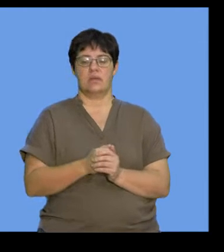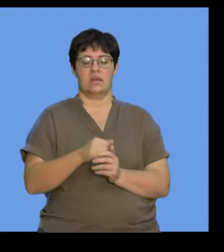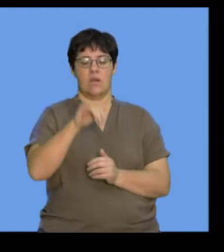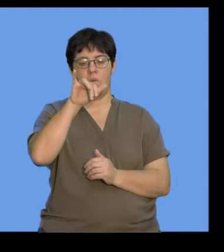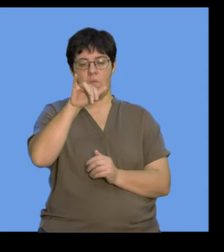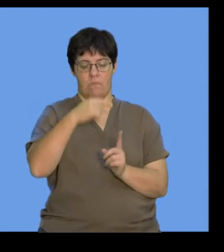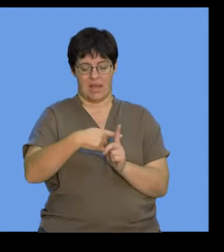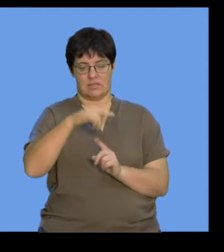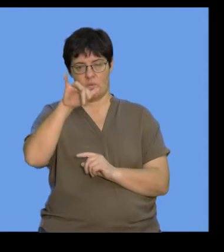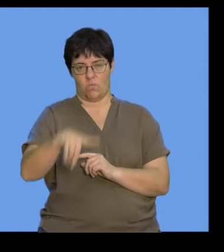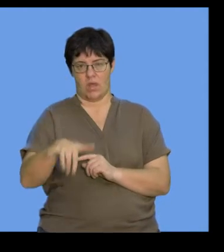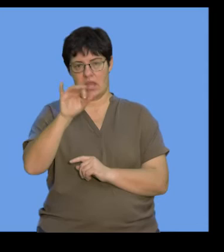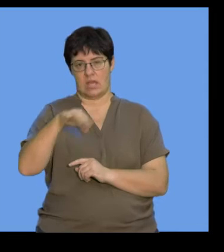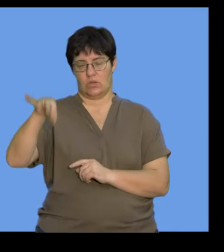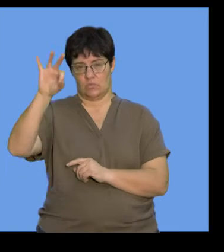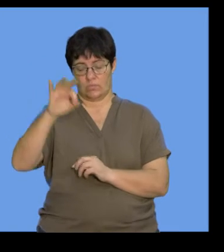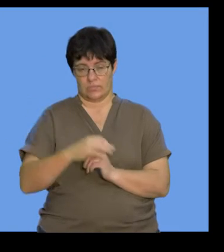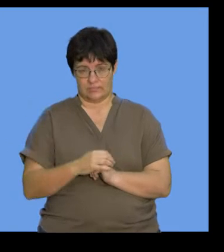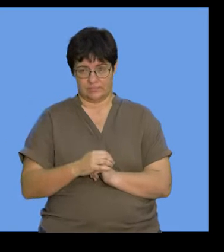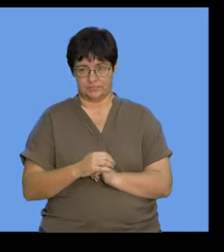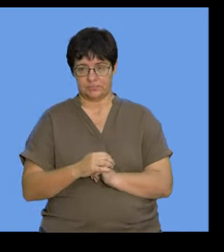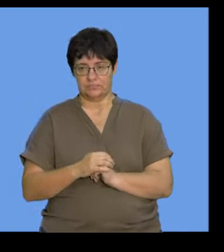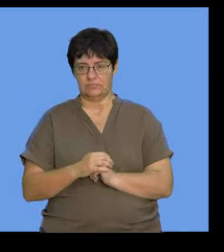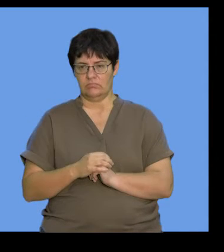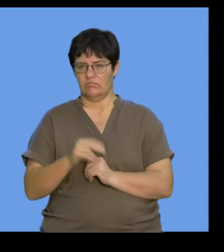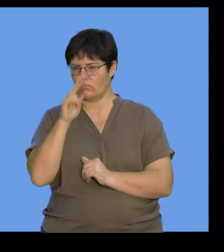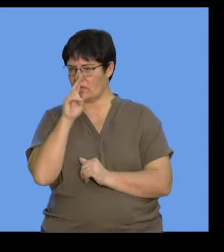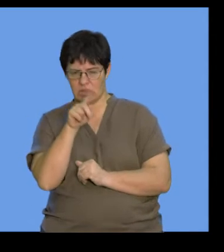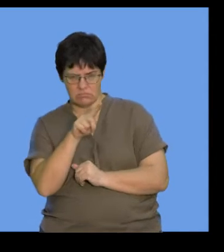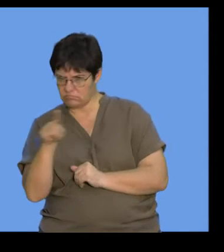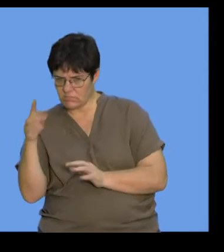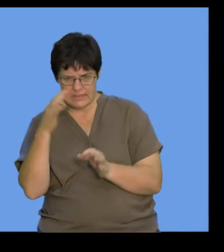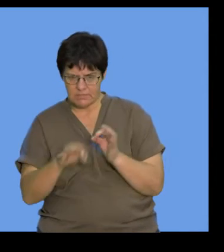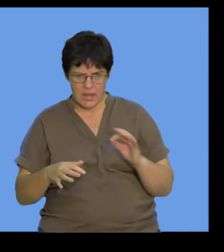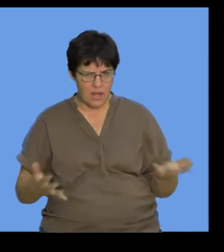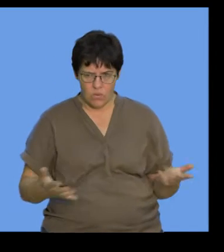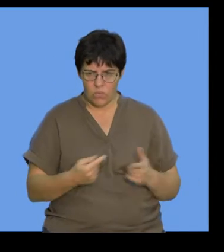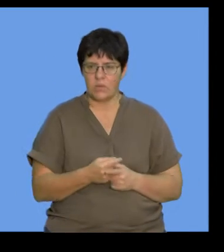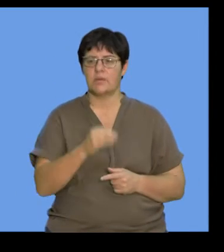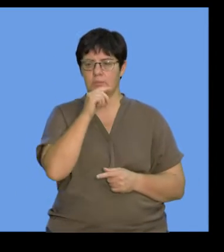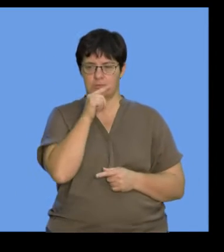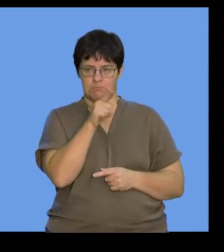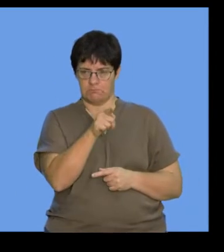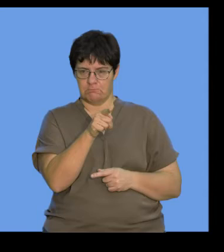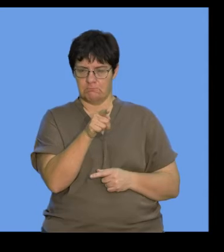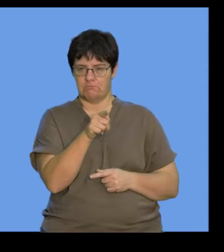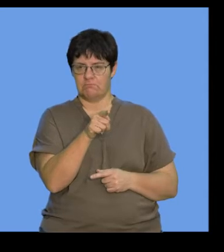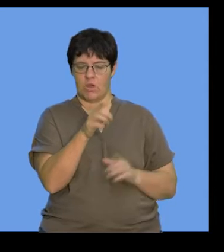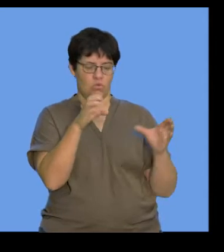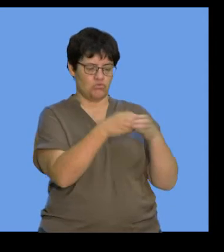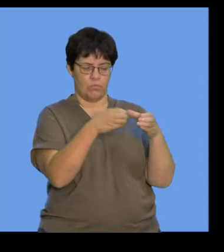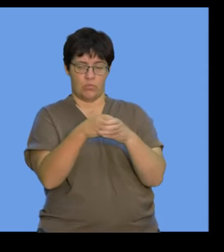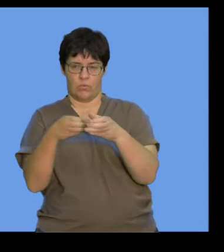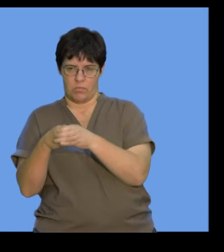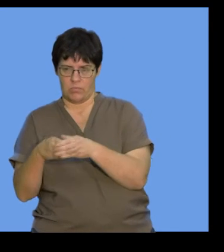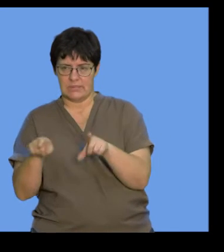multiply the last one, it will be plus y cubed. then if you simplify this further, it will then